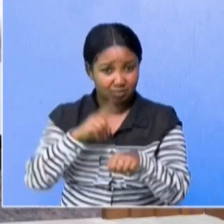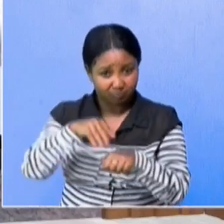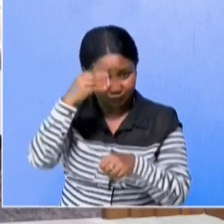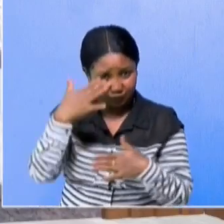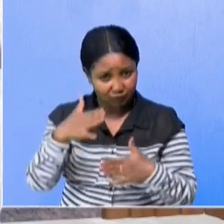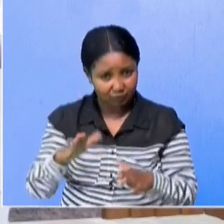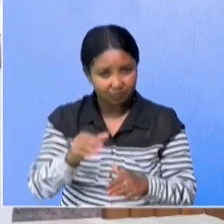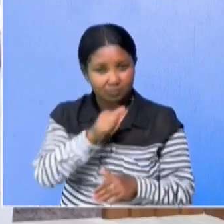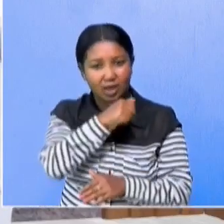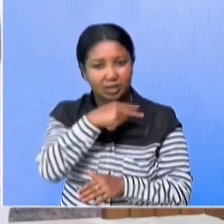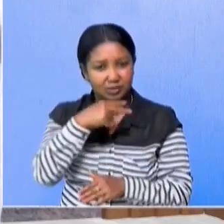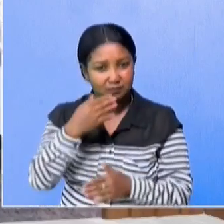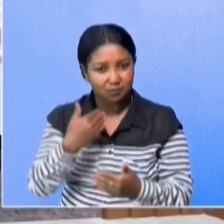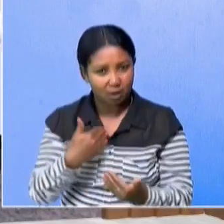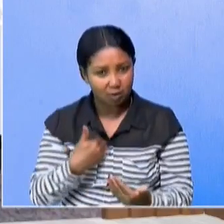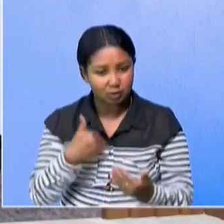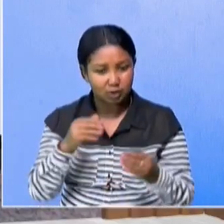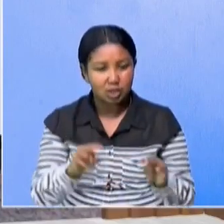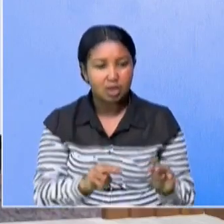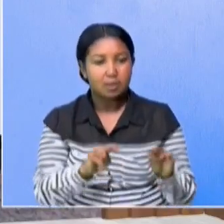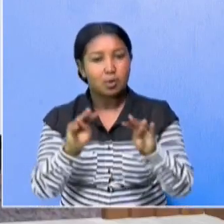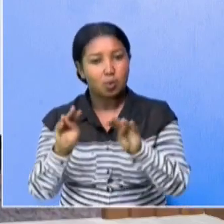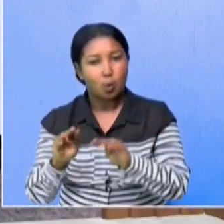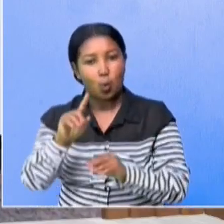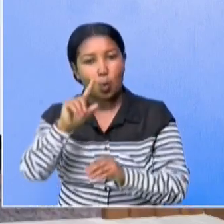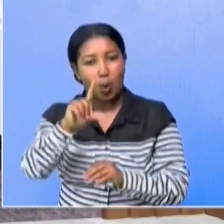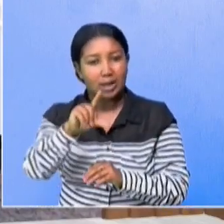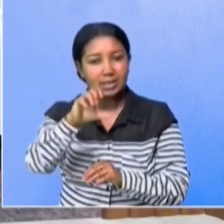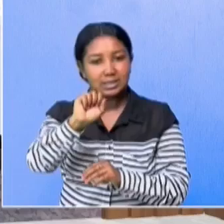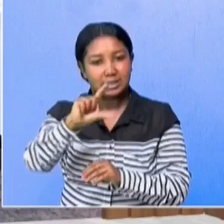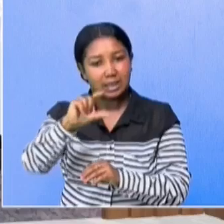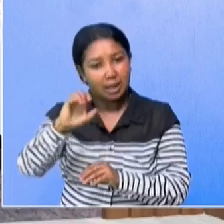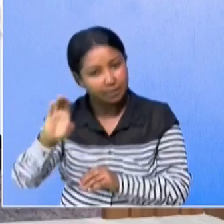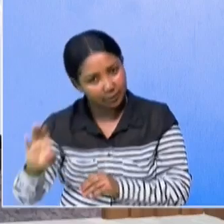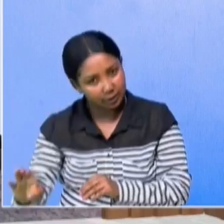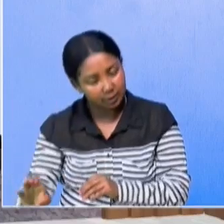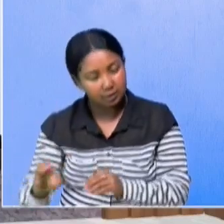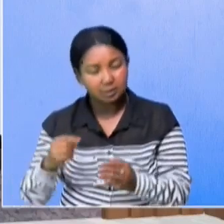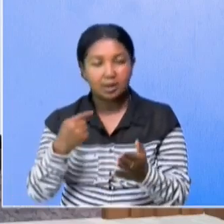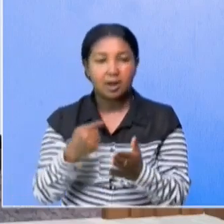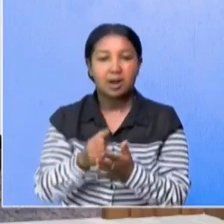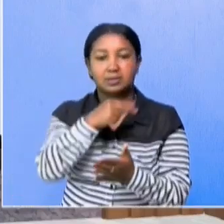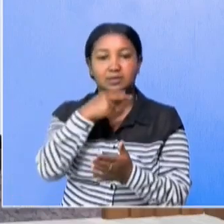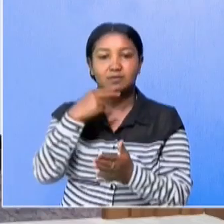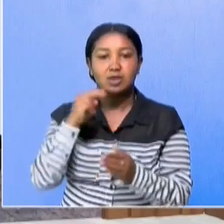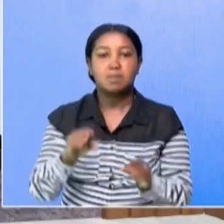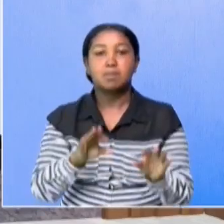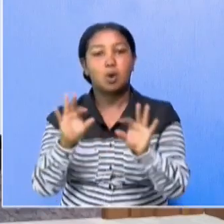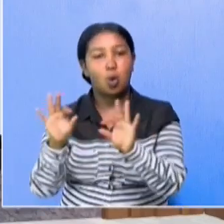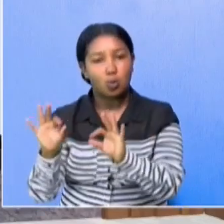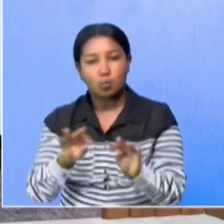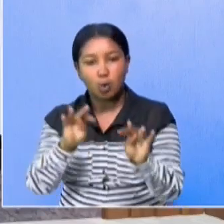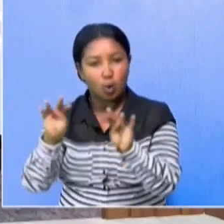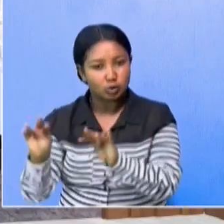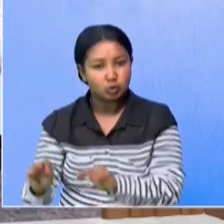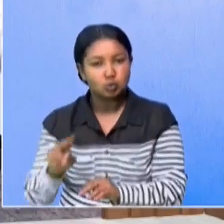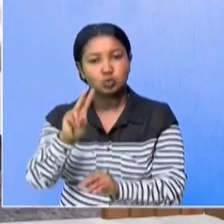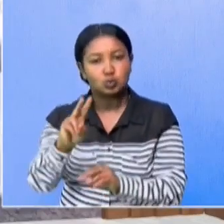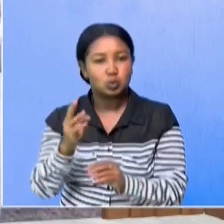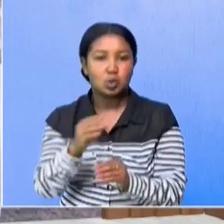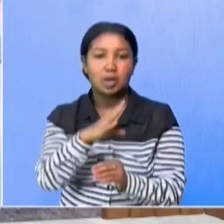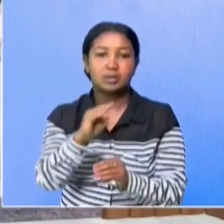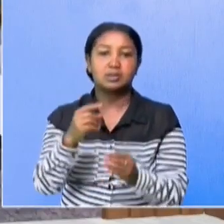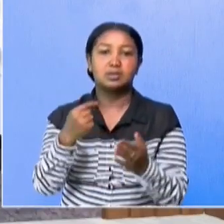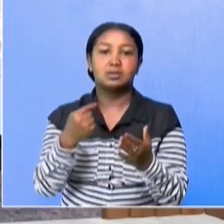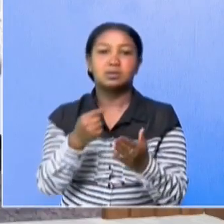those adjectives which belongs to one syllabic words, and those adjectives which belongs to more than two syllabic words,